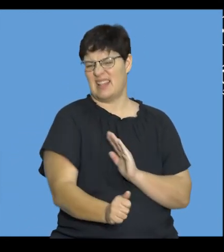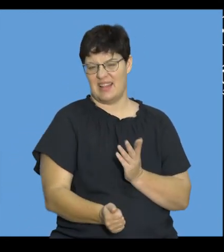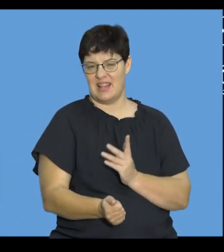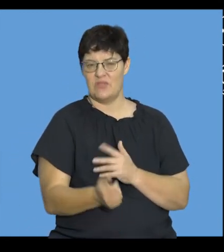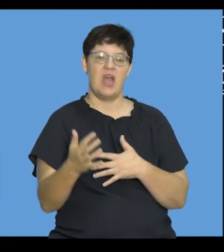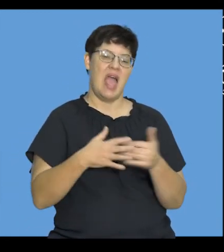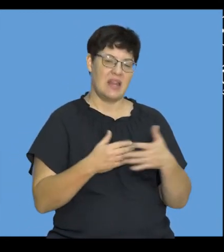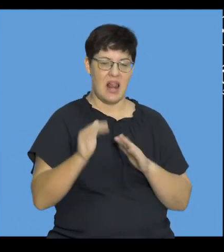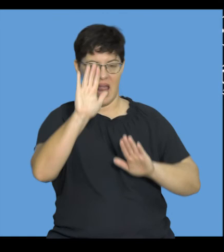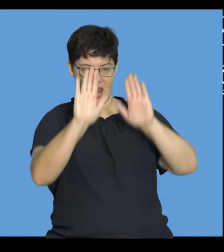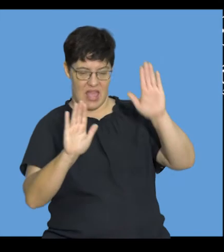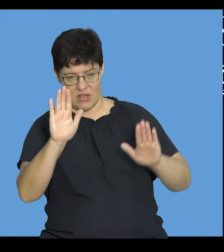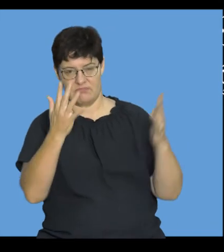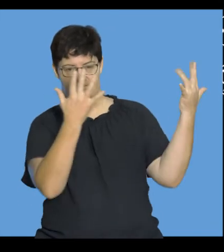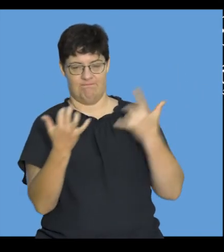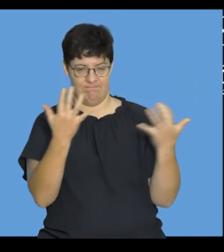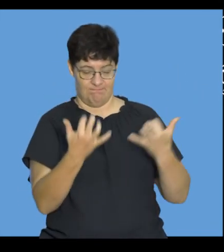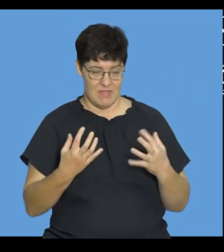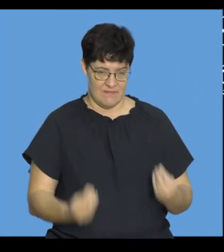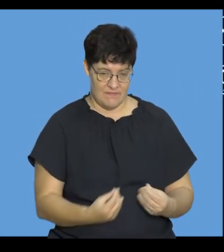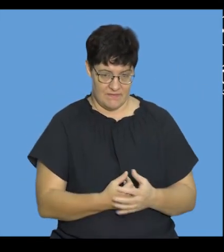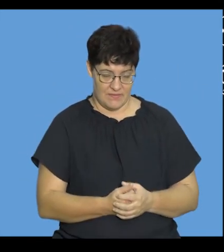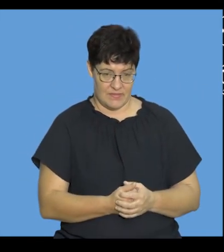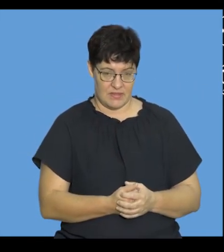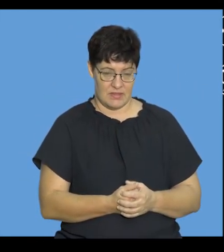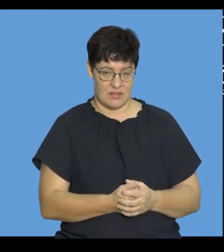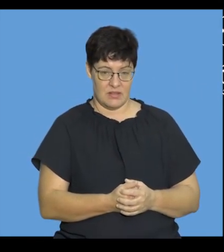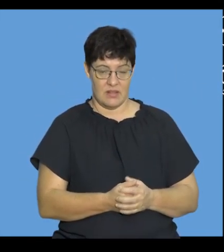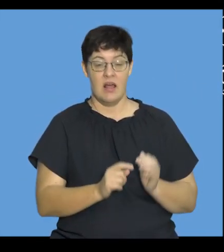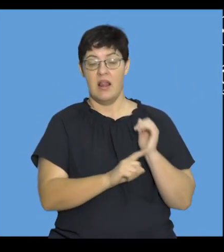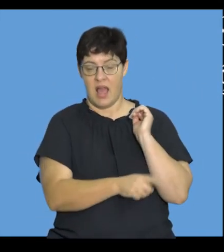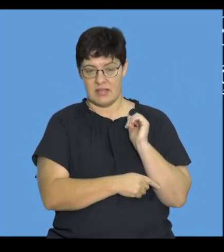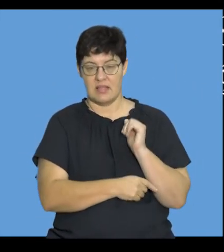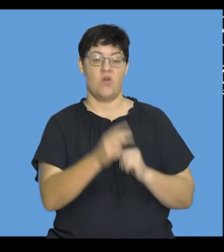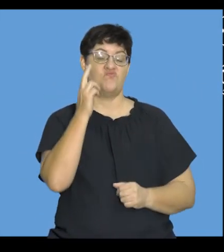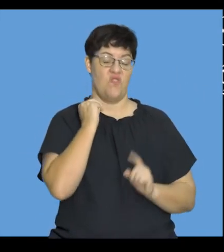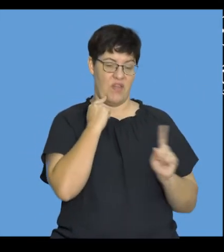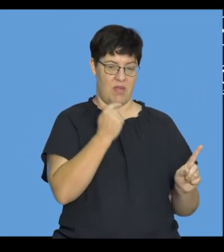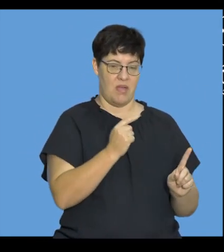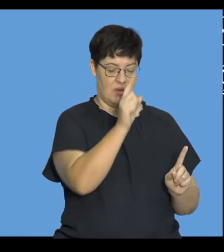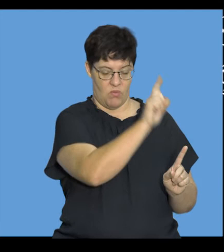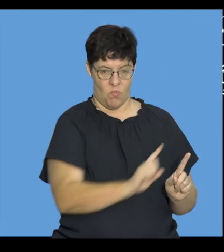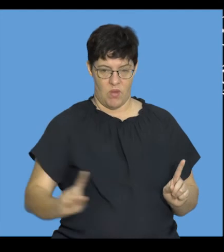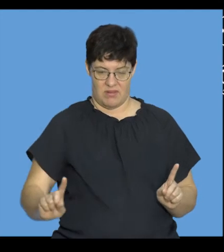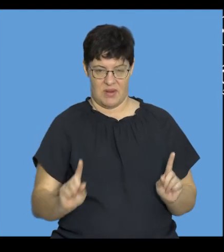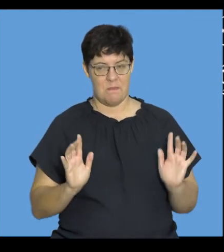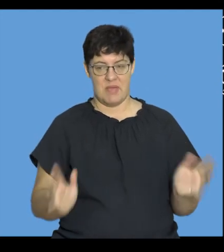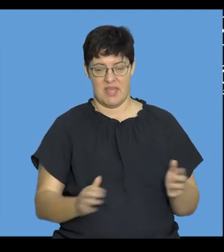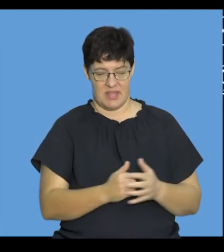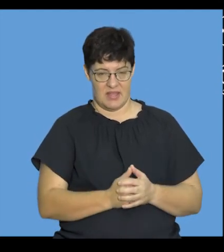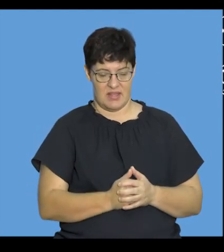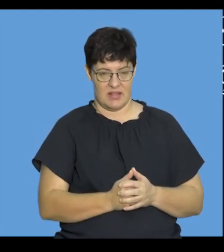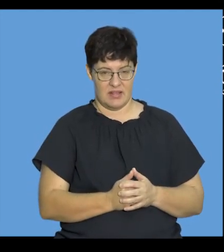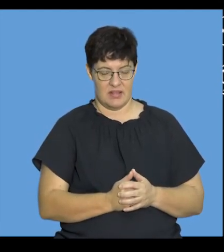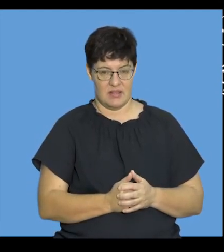of your calculation, right? And then finally, you came to November, and you then took your November